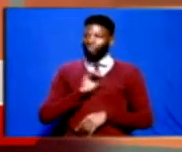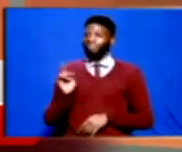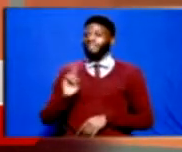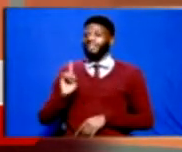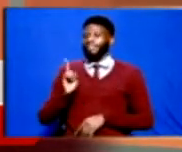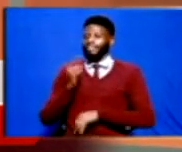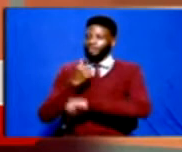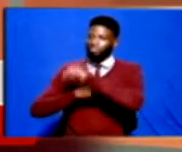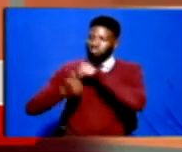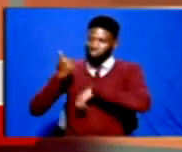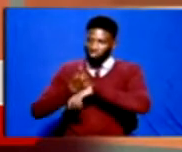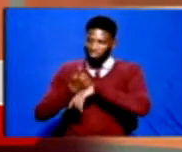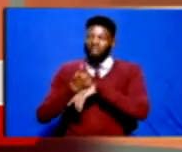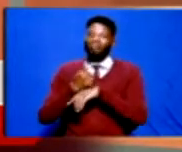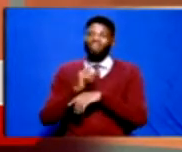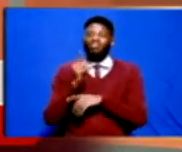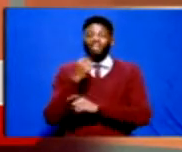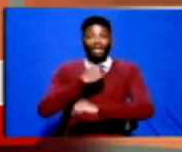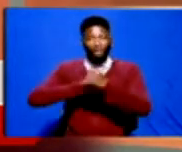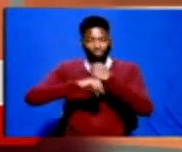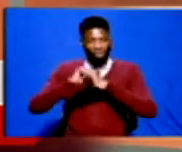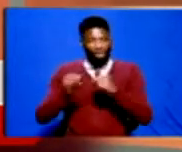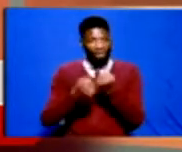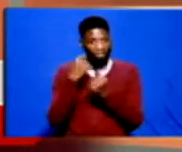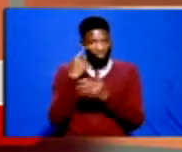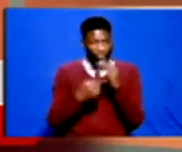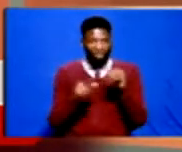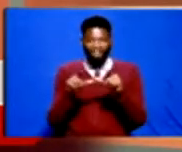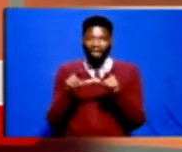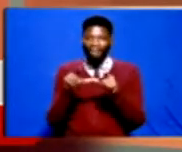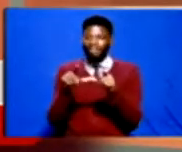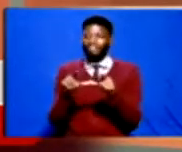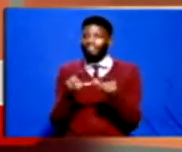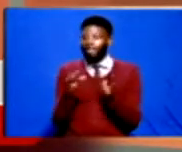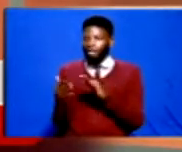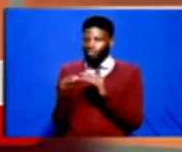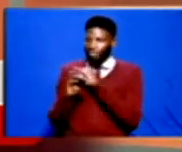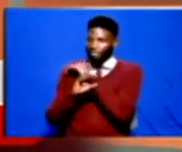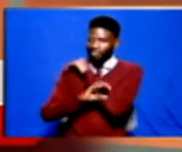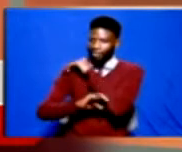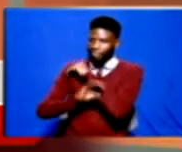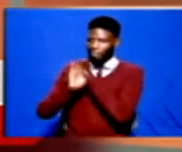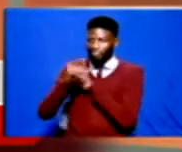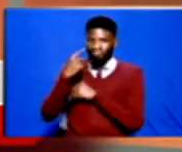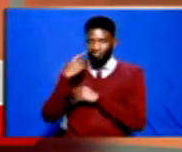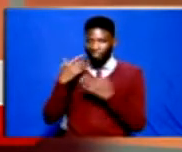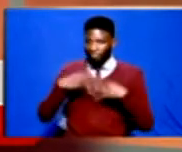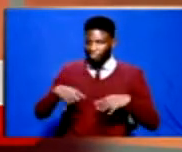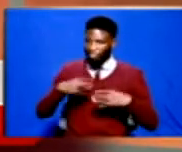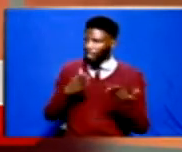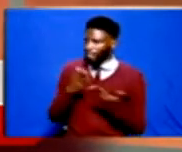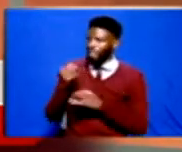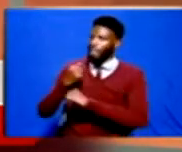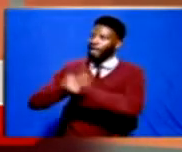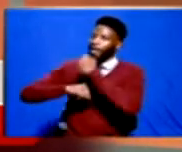that came about from that point was to relook the licensing regime of the country, see who are the players who are there, people who are active or